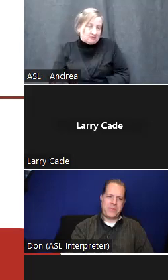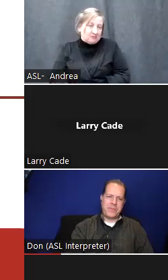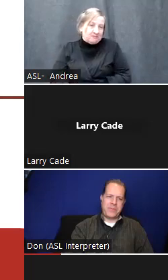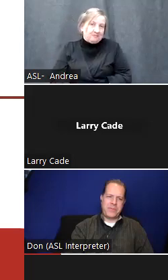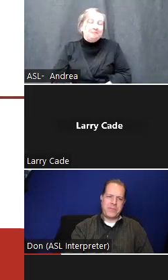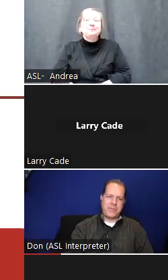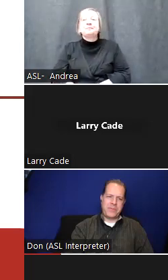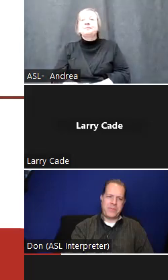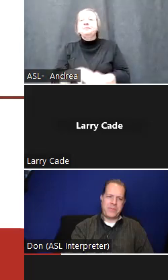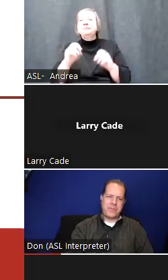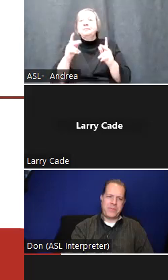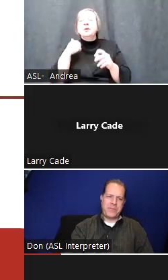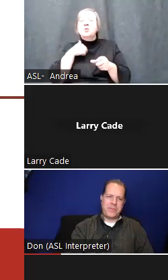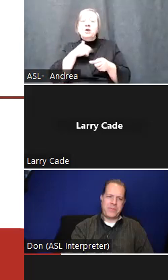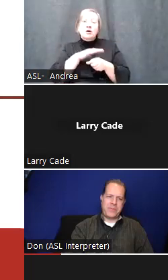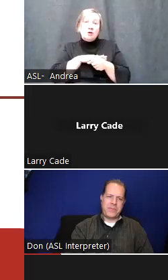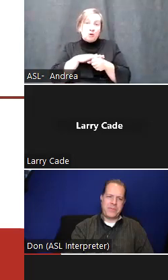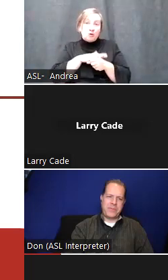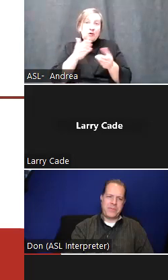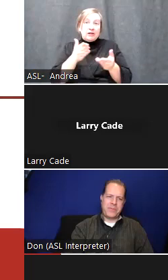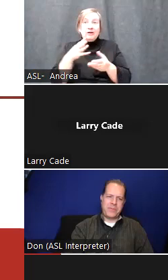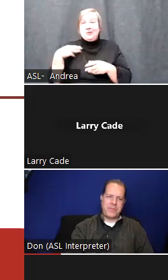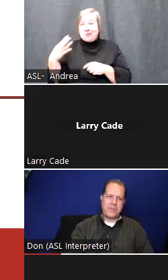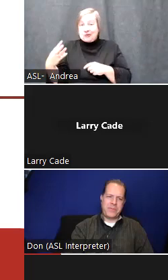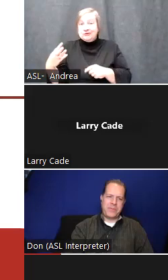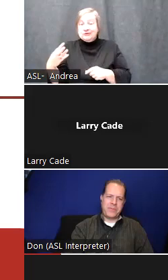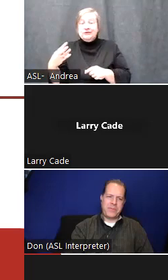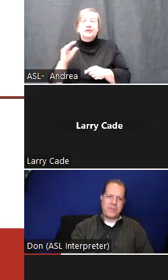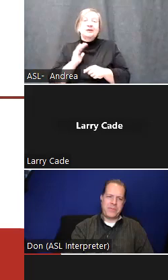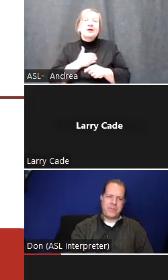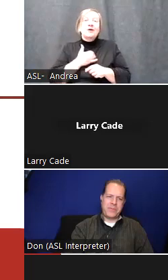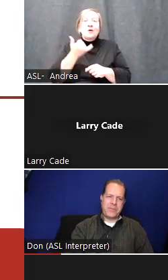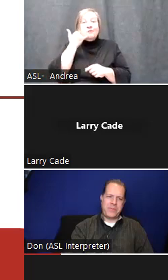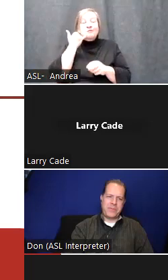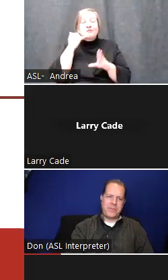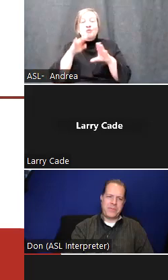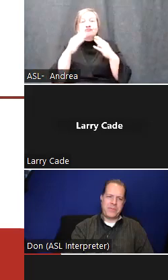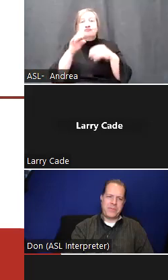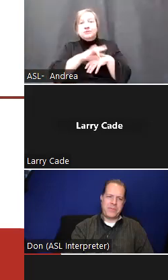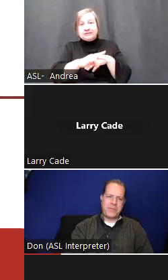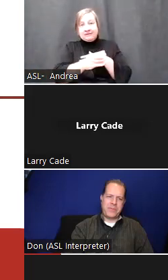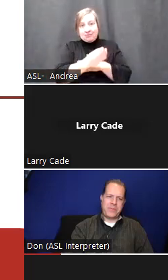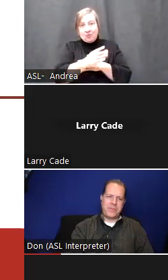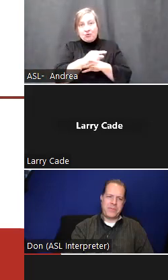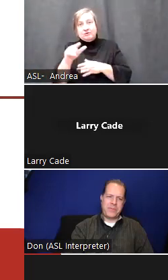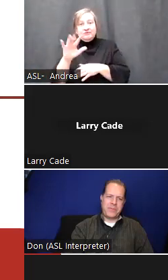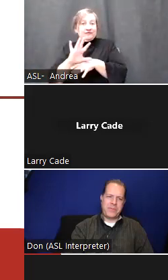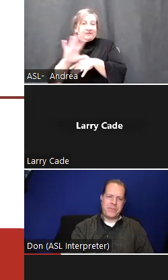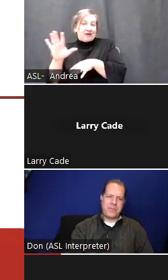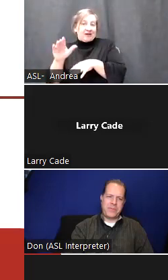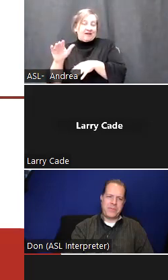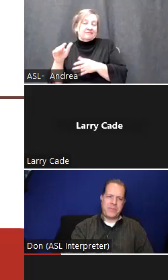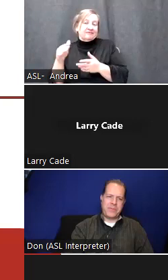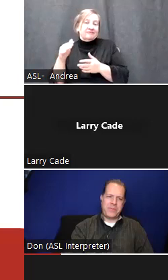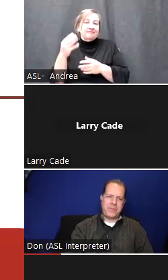All right, and we are local here in Washington, and our phones are open from 7 a.m. to 5 p.m. Monday through